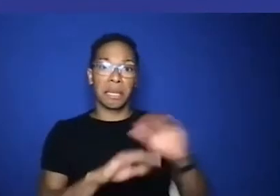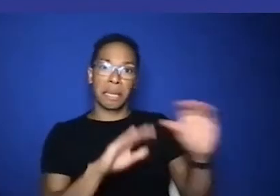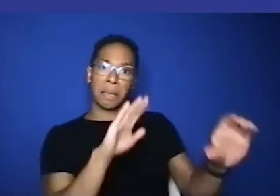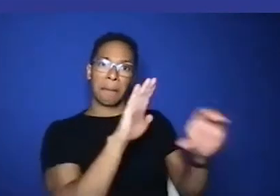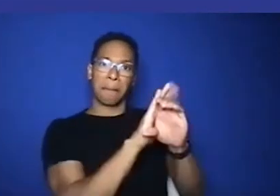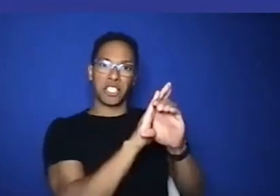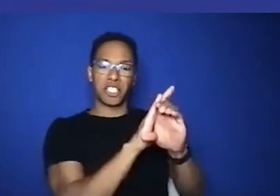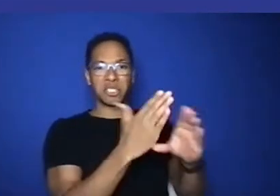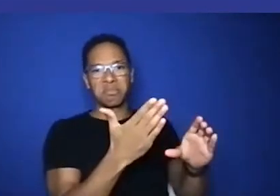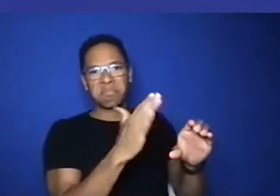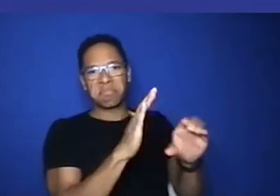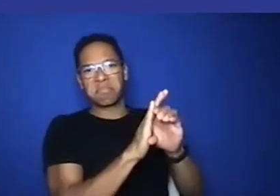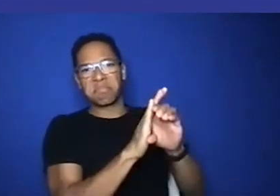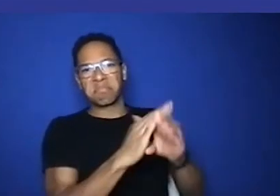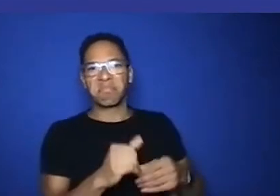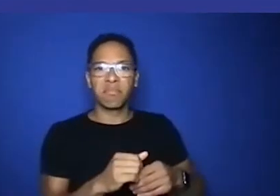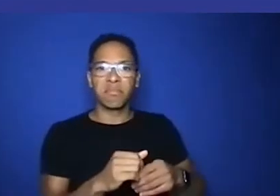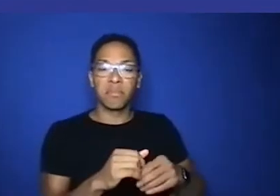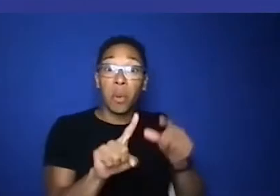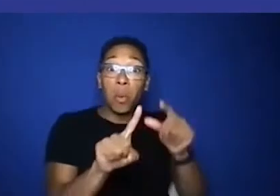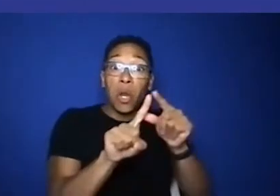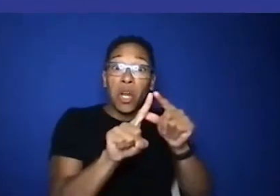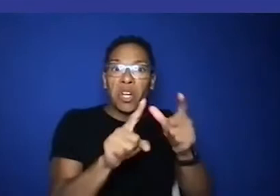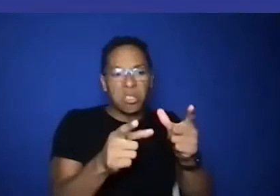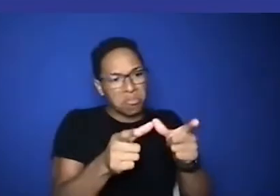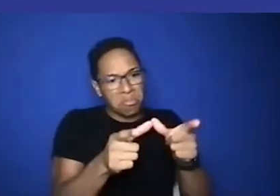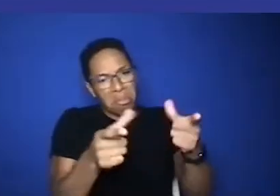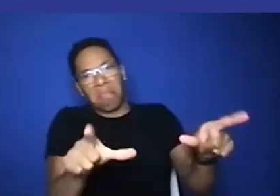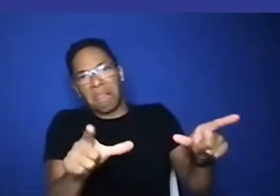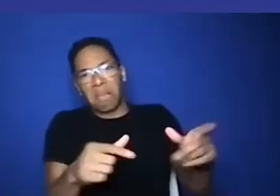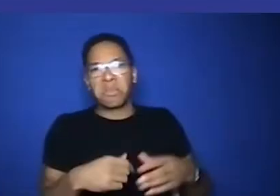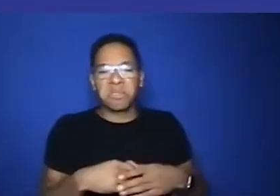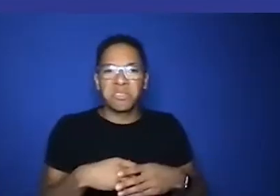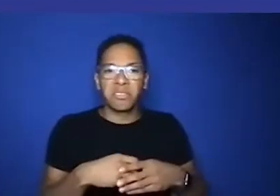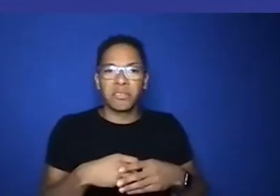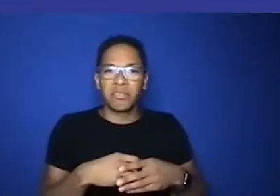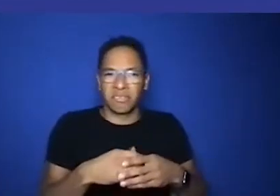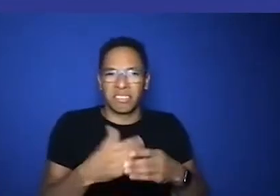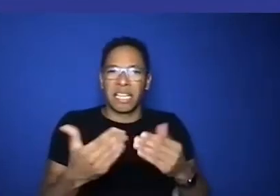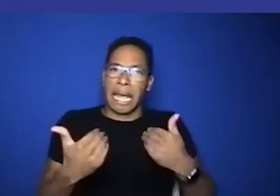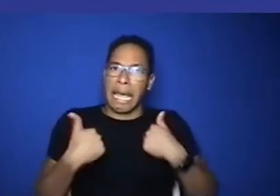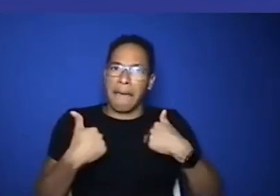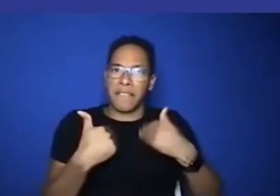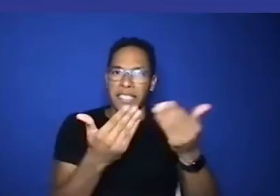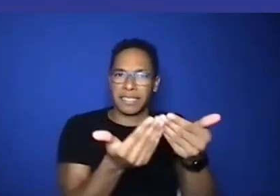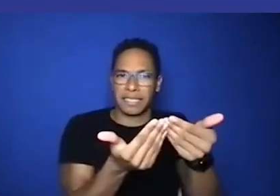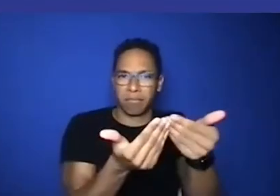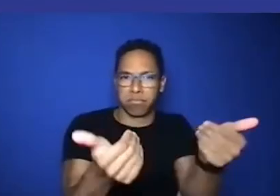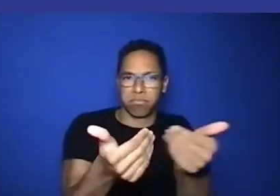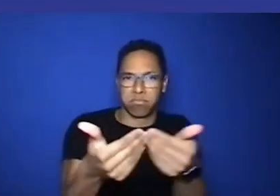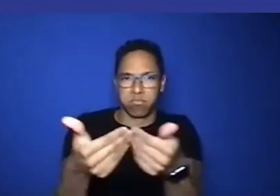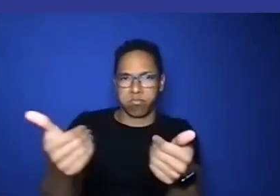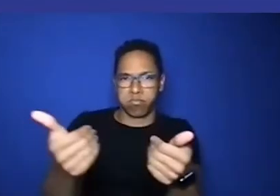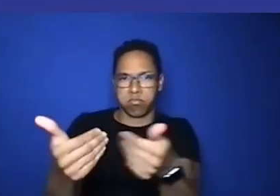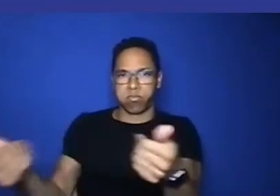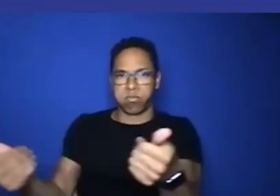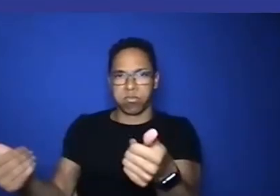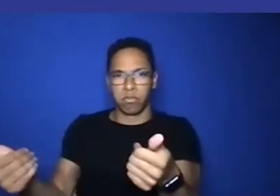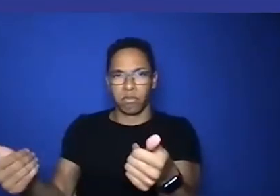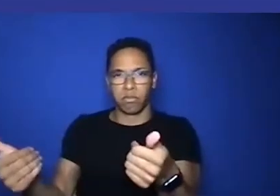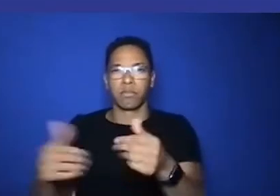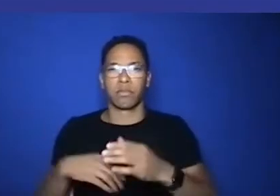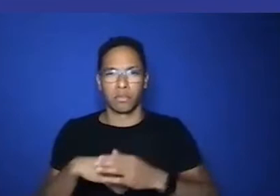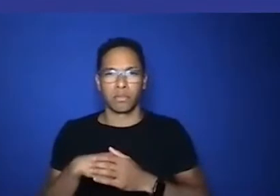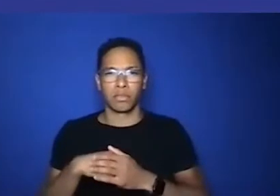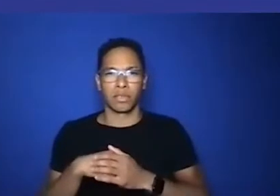words are language, and often within archives, all these pieces are segmented out. There's a breaking of those relationships in certain